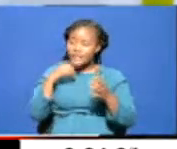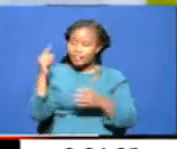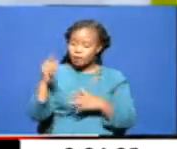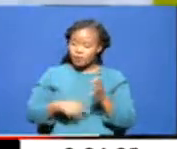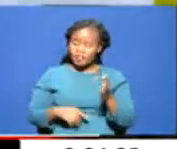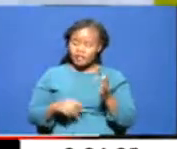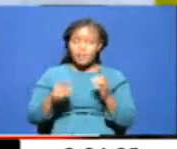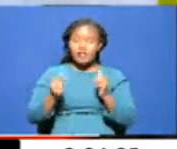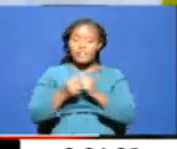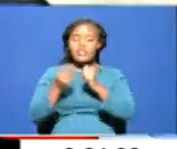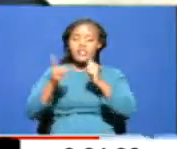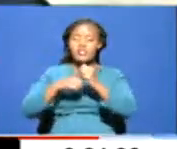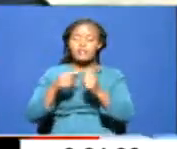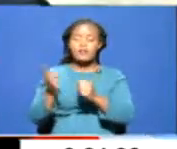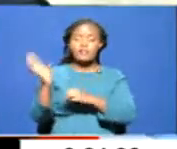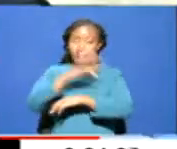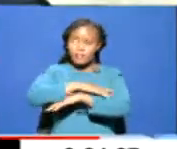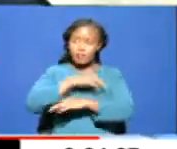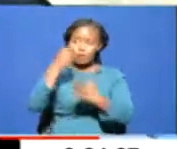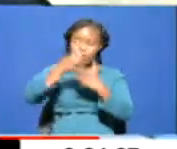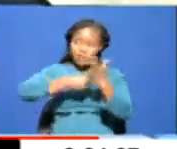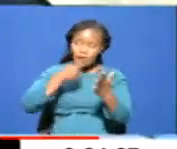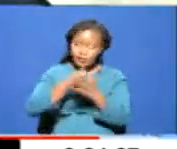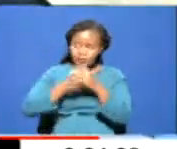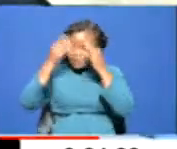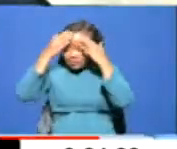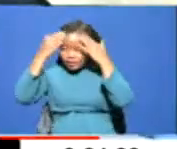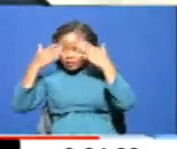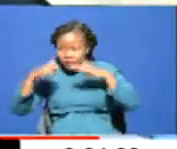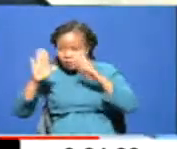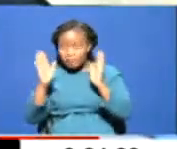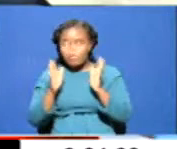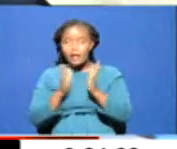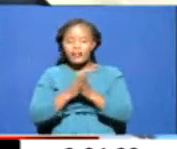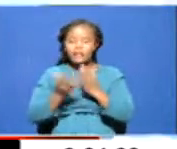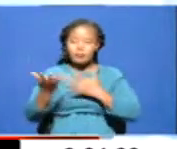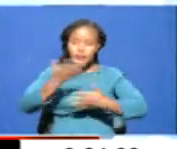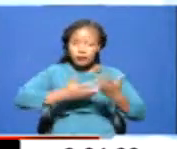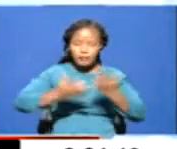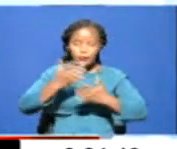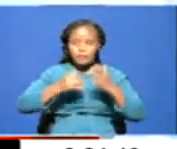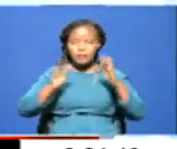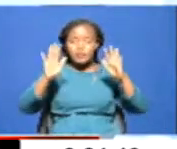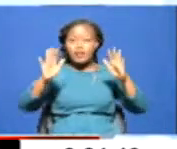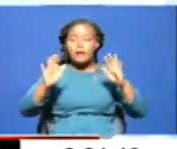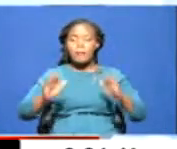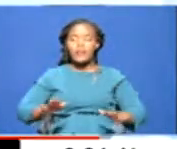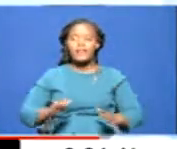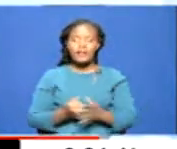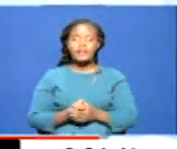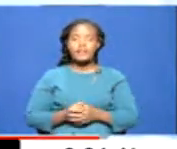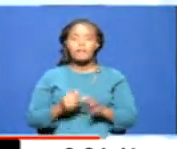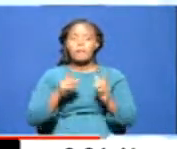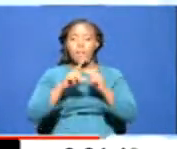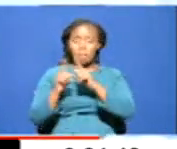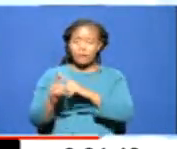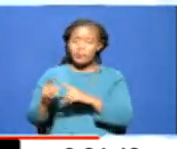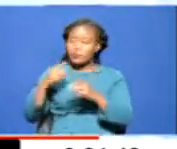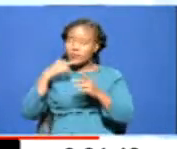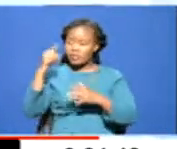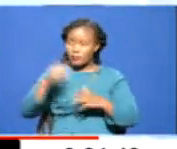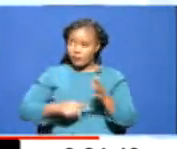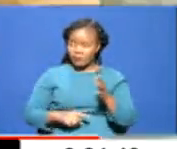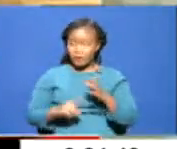days of activism, sensitization and capacity building are key. At the same time, he said the Ministry